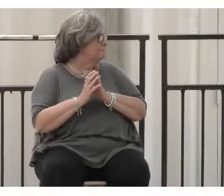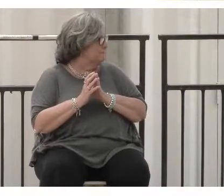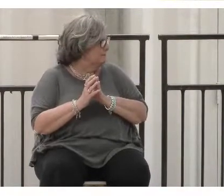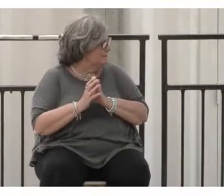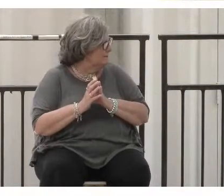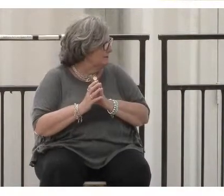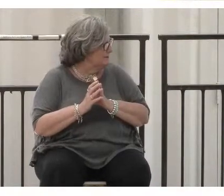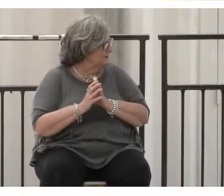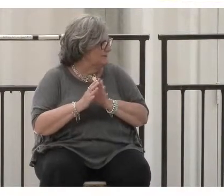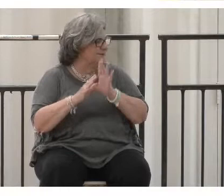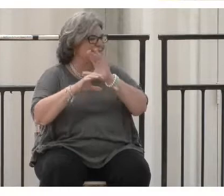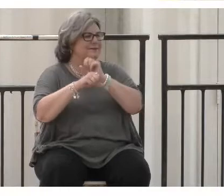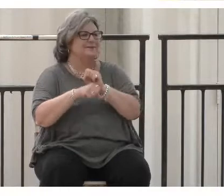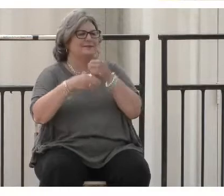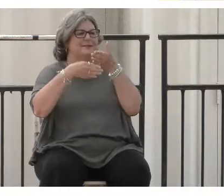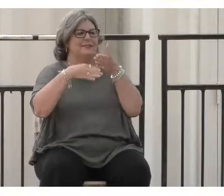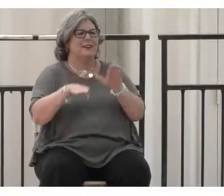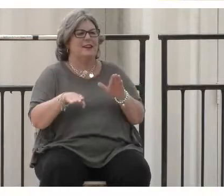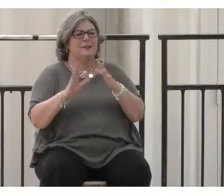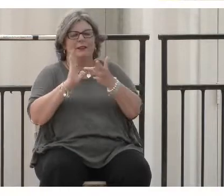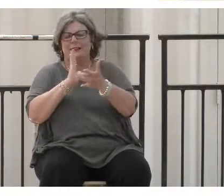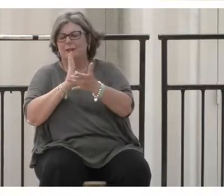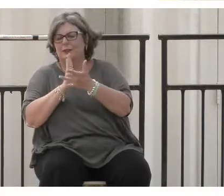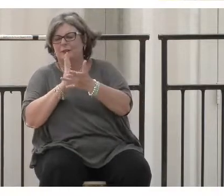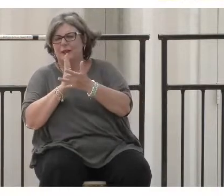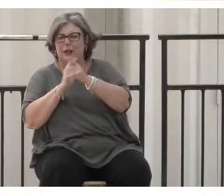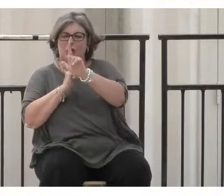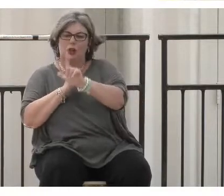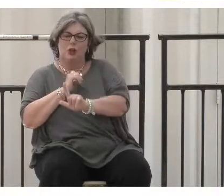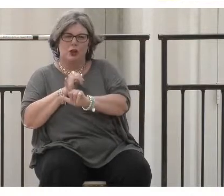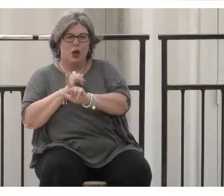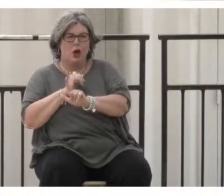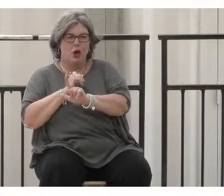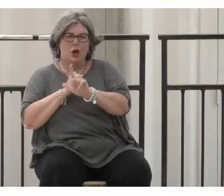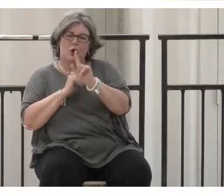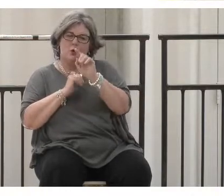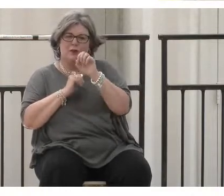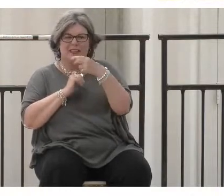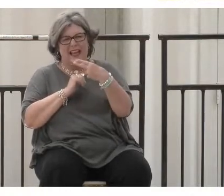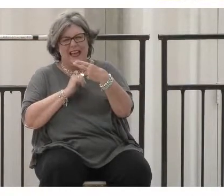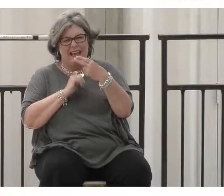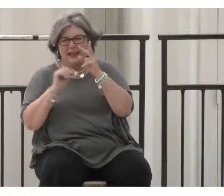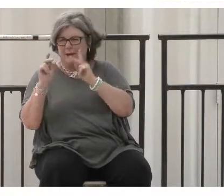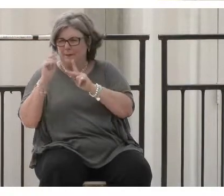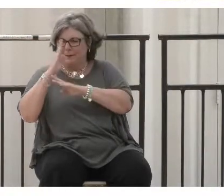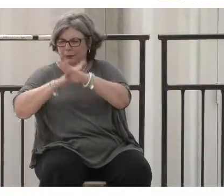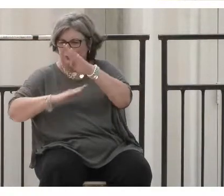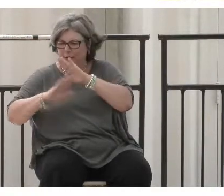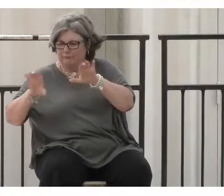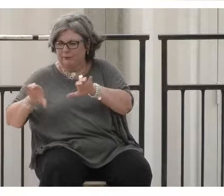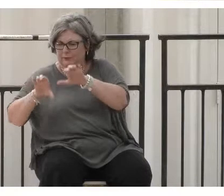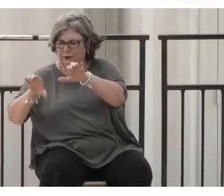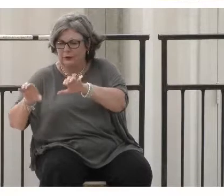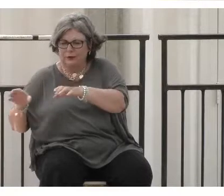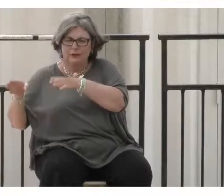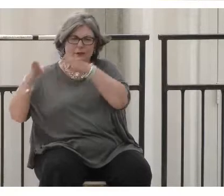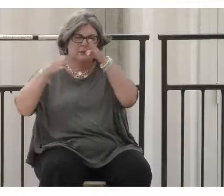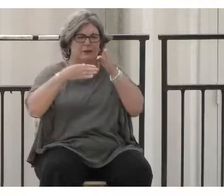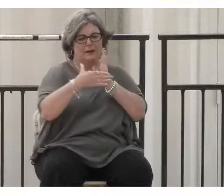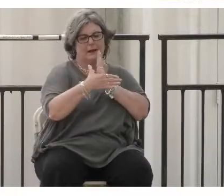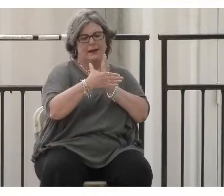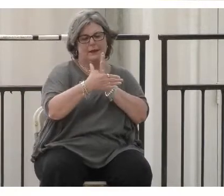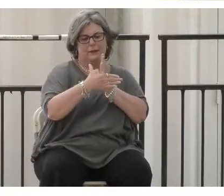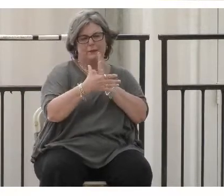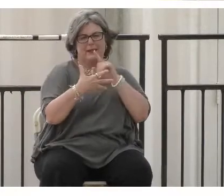being divided in terms of technology into low tech, which is something that craftsmen and people people do by hand, into intermediate